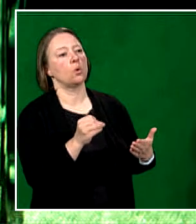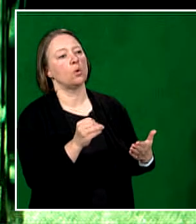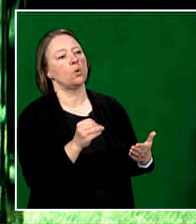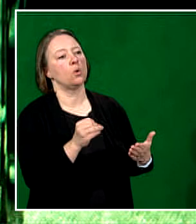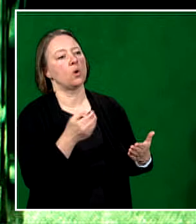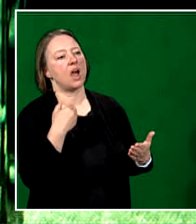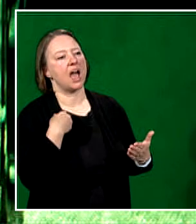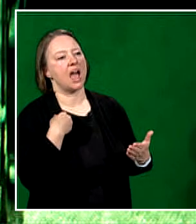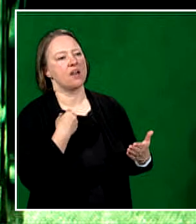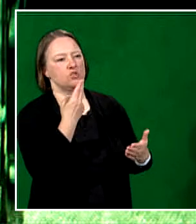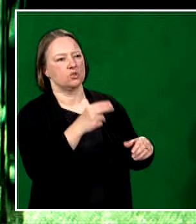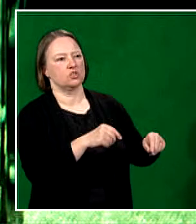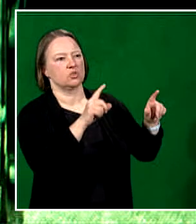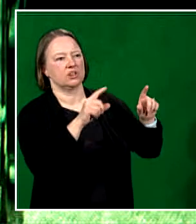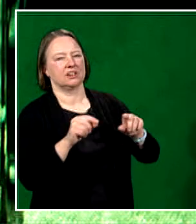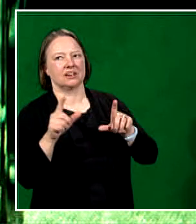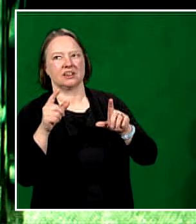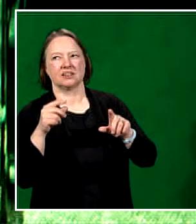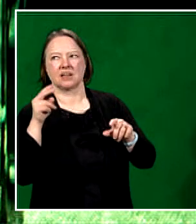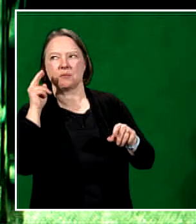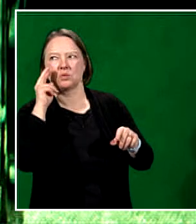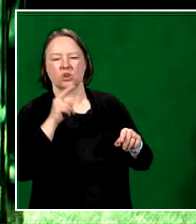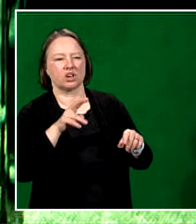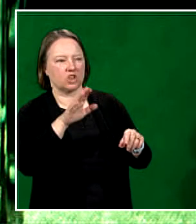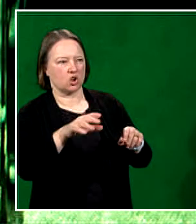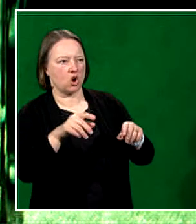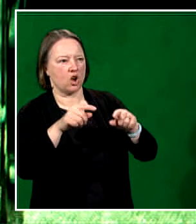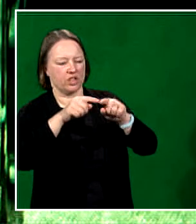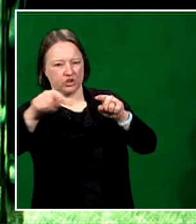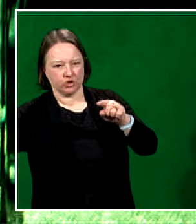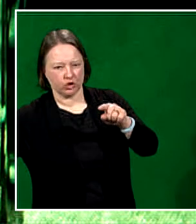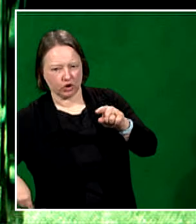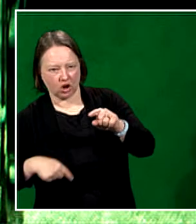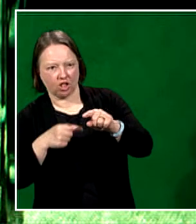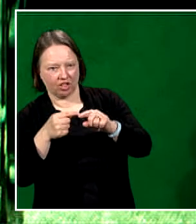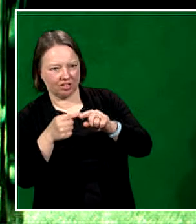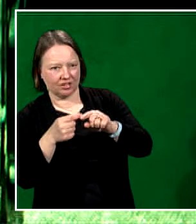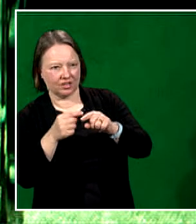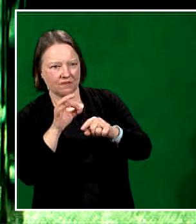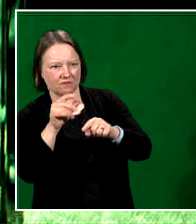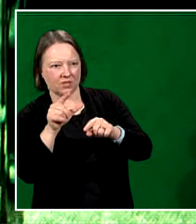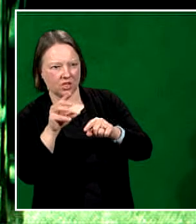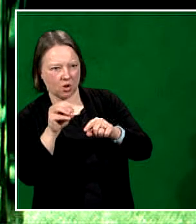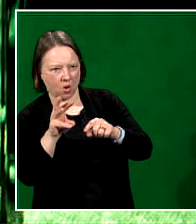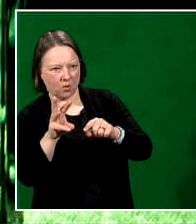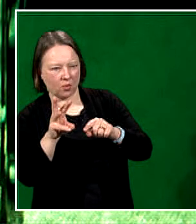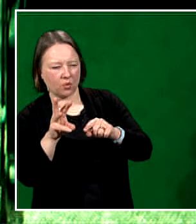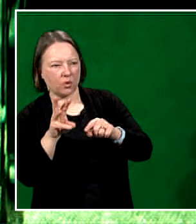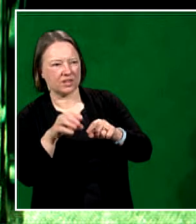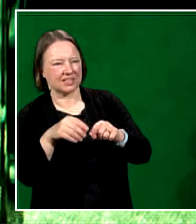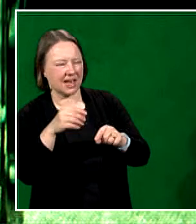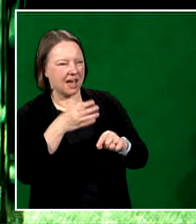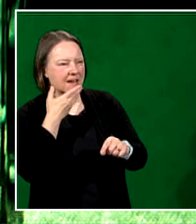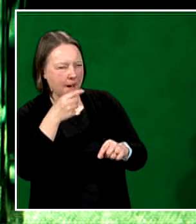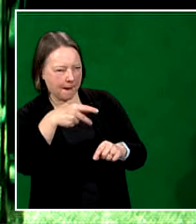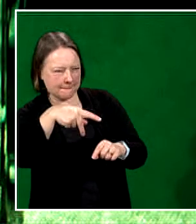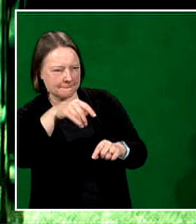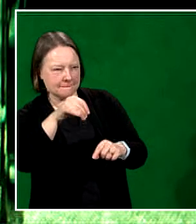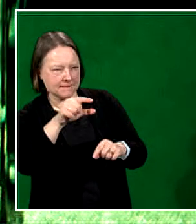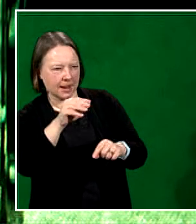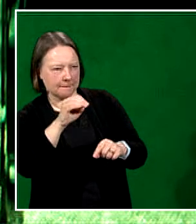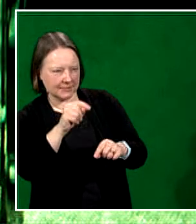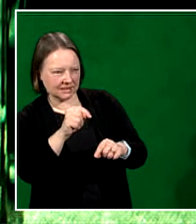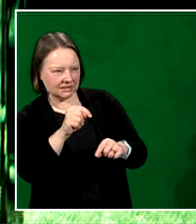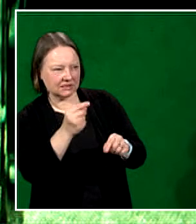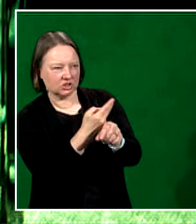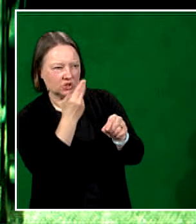I've got two screens here, so I'm looking at your circle flows. So then the pigments would be used